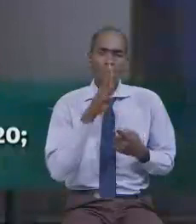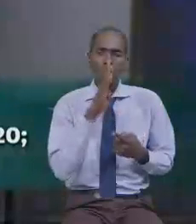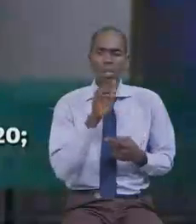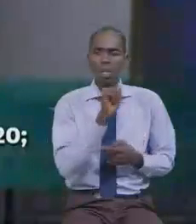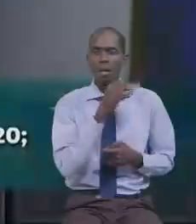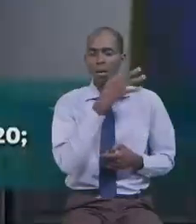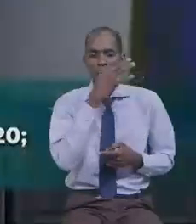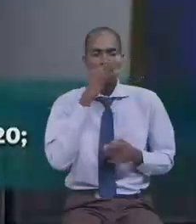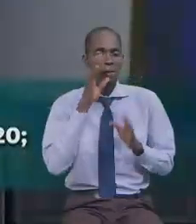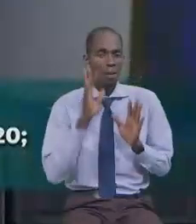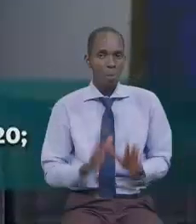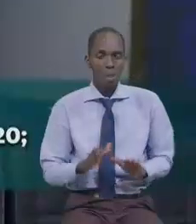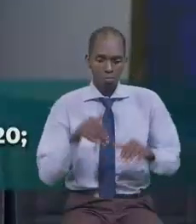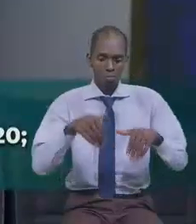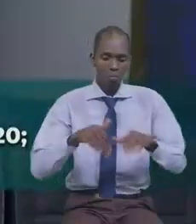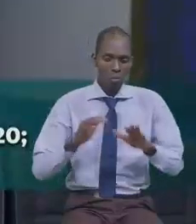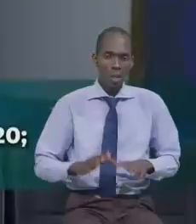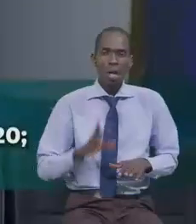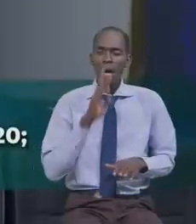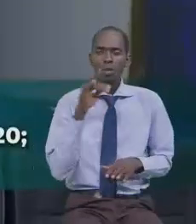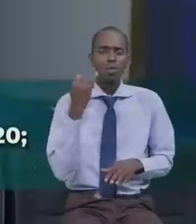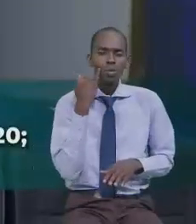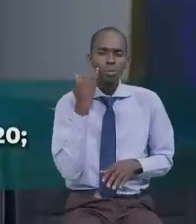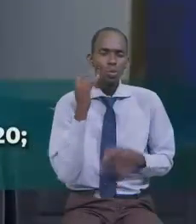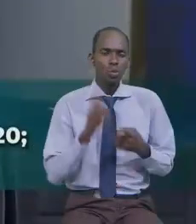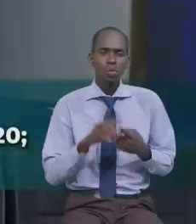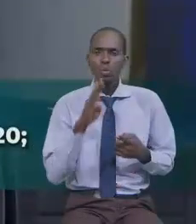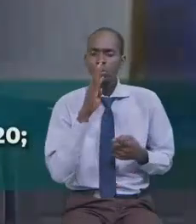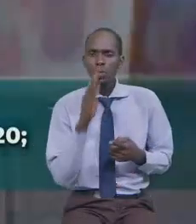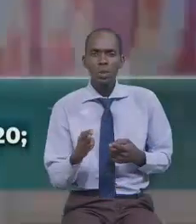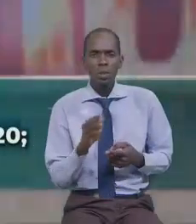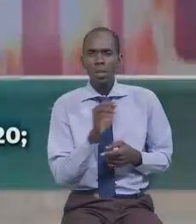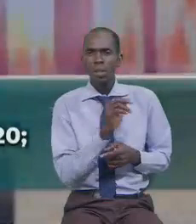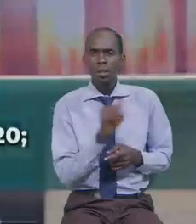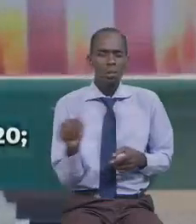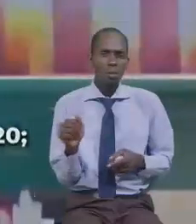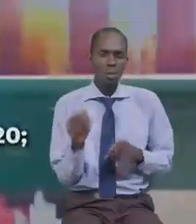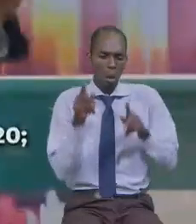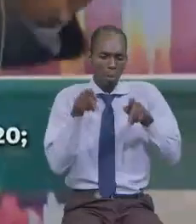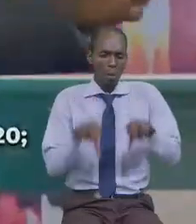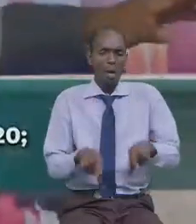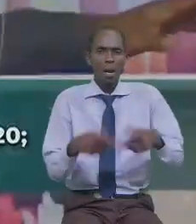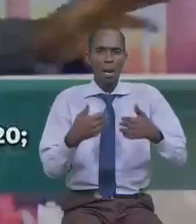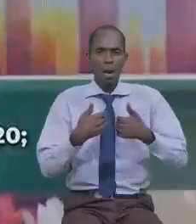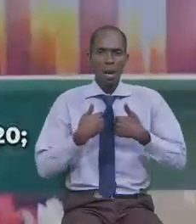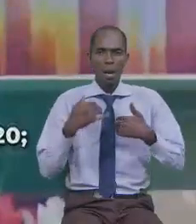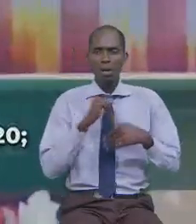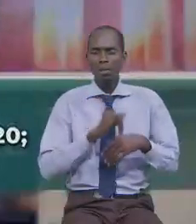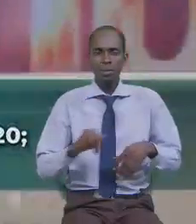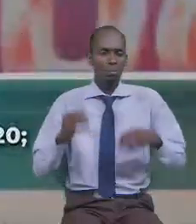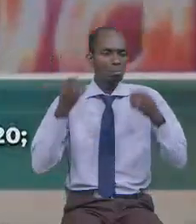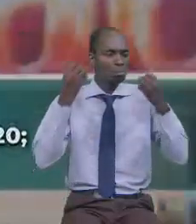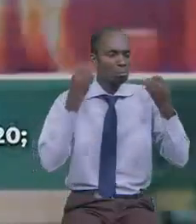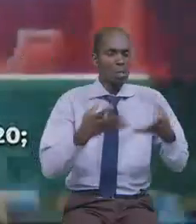be a gardener? Are you supposed to be a person having chains of restaurants? Are